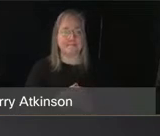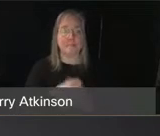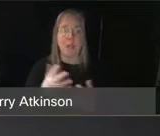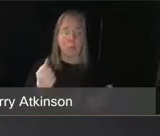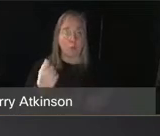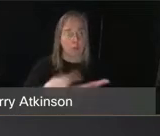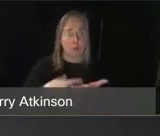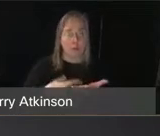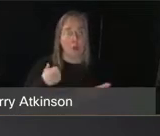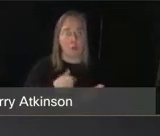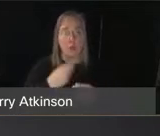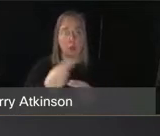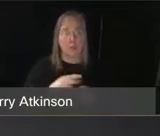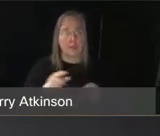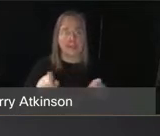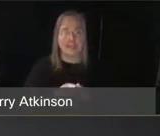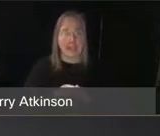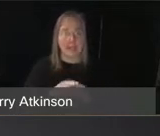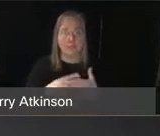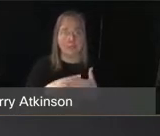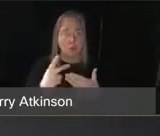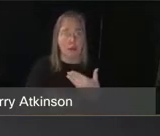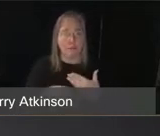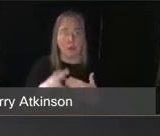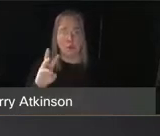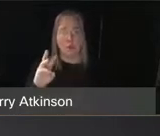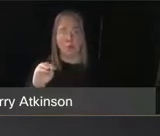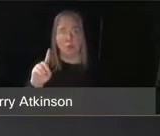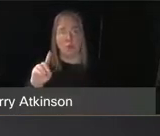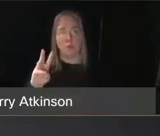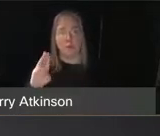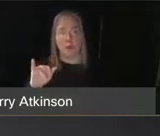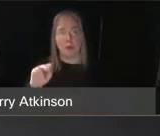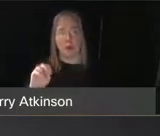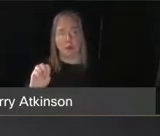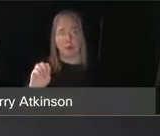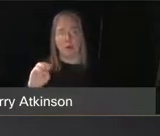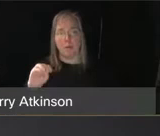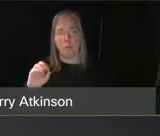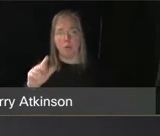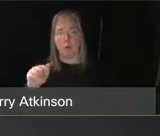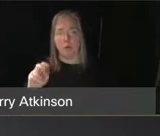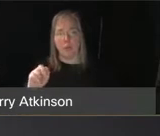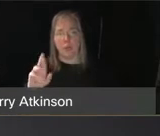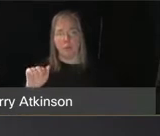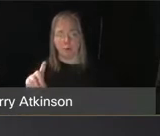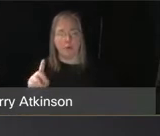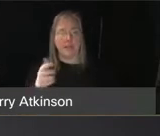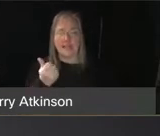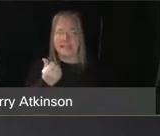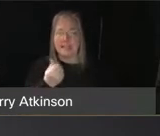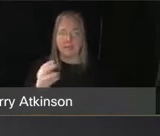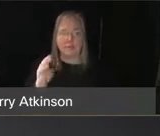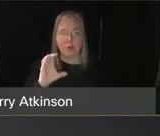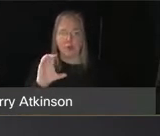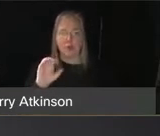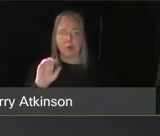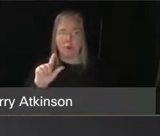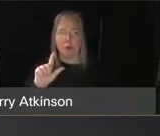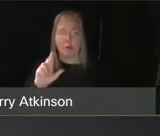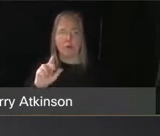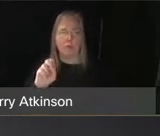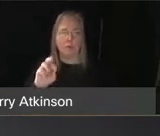the same program with Woodbine Morgan Road. There's existing road culverts that are going underneath. There's a couple locations on Woodbine Morgan Road that we worked